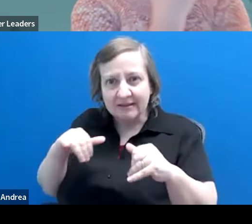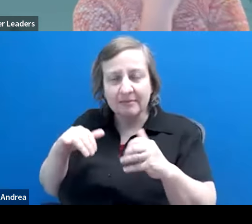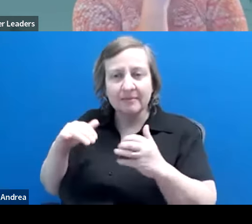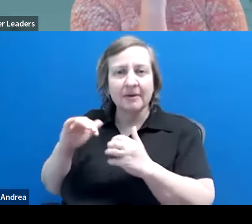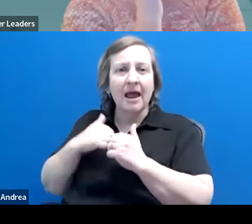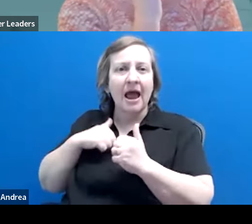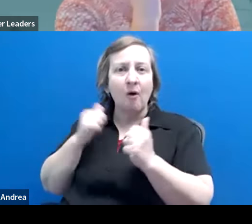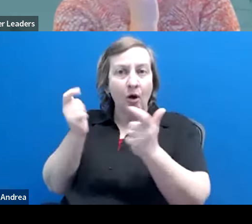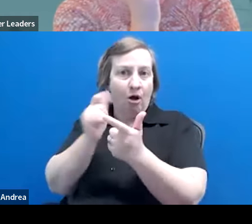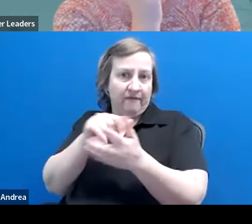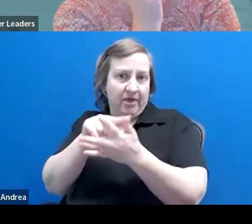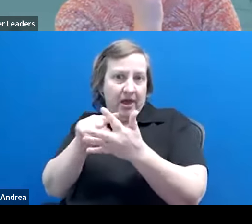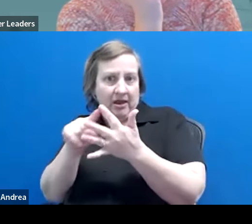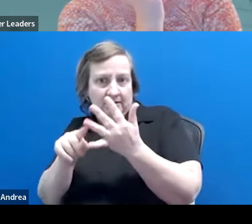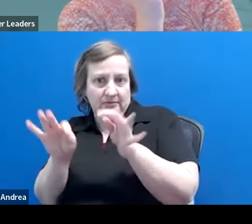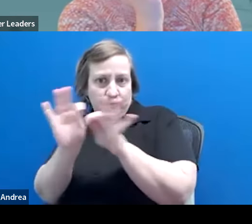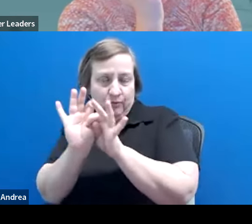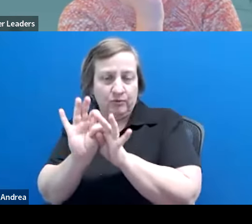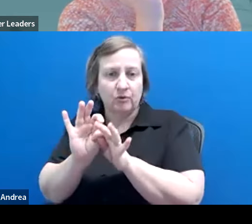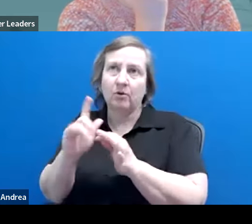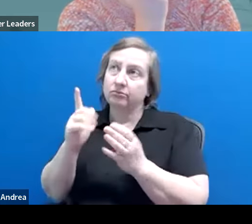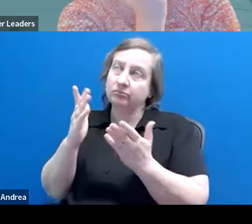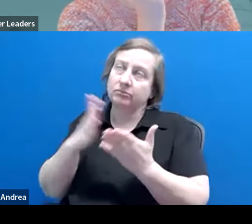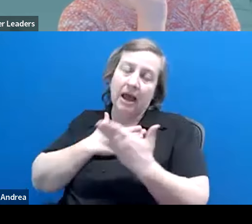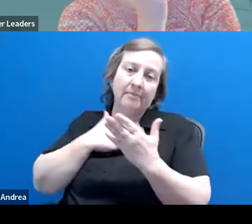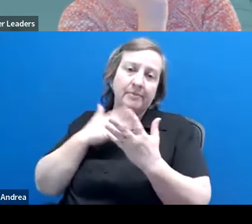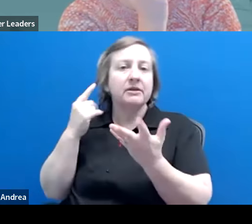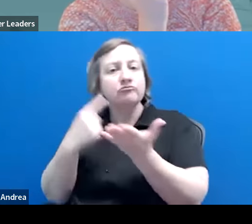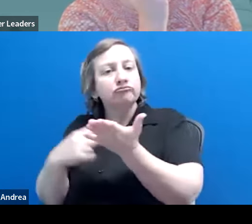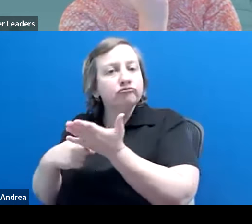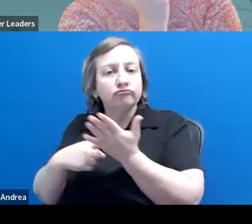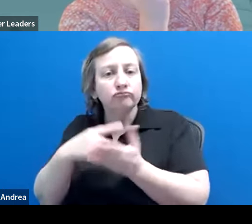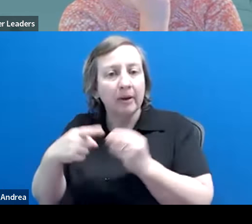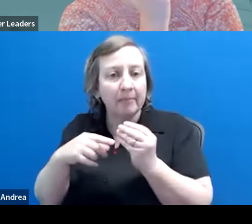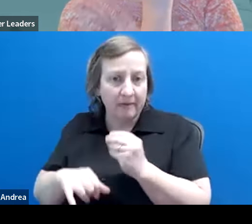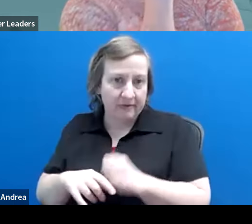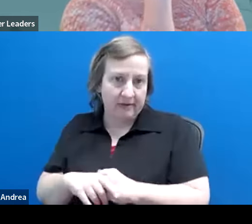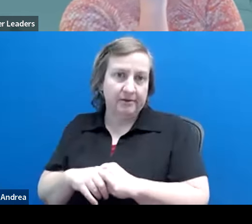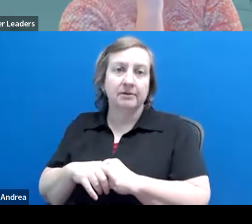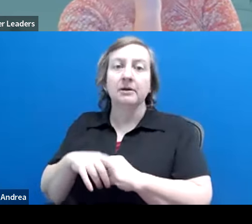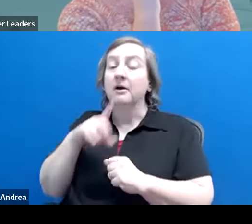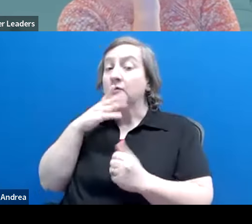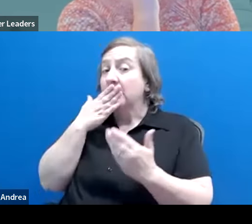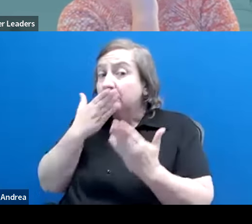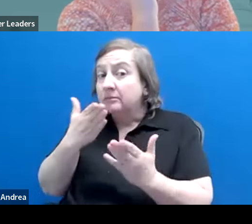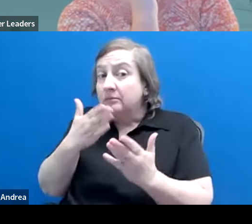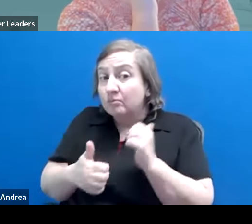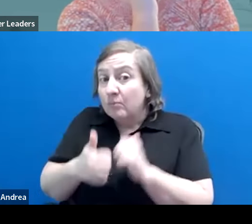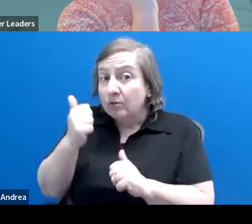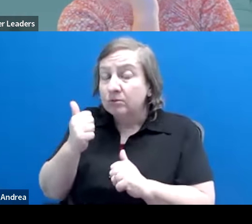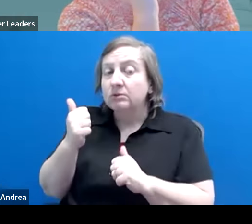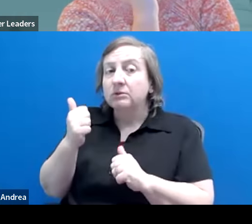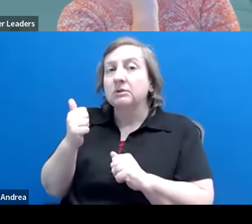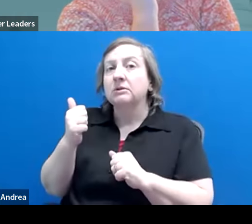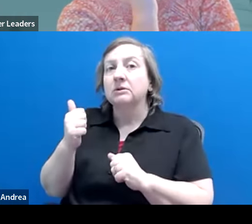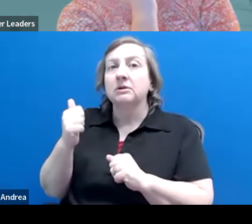those into account. So I appreciated that there were conversations around that. And what I really appreciated the most, I think, that I have heard